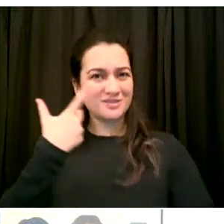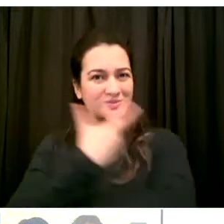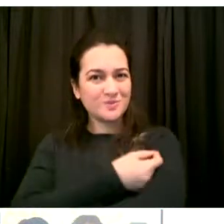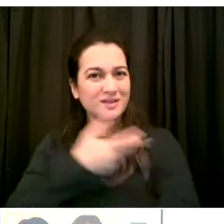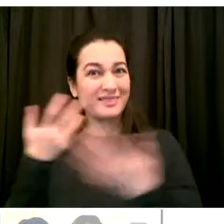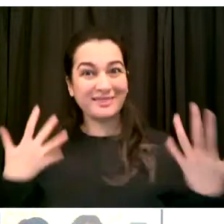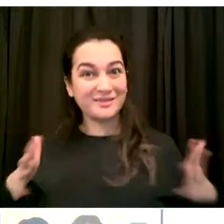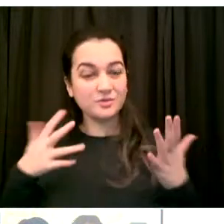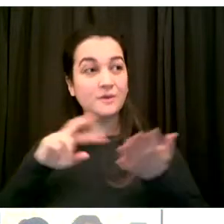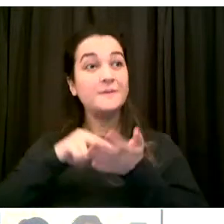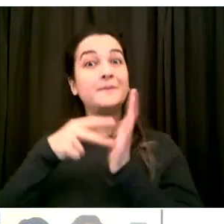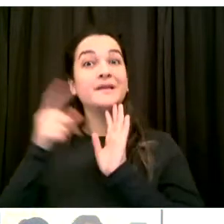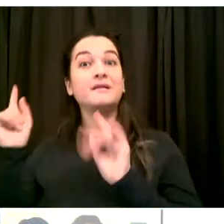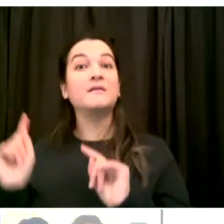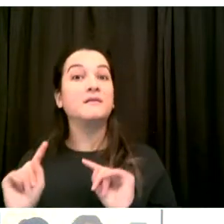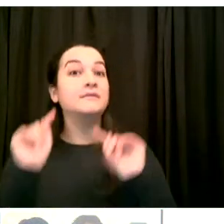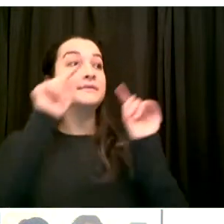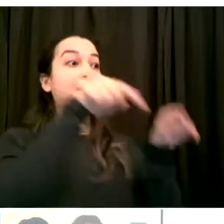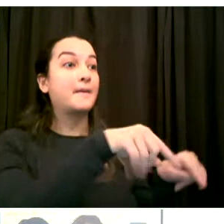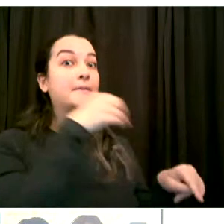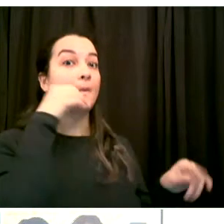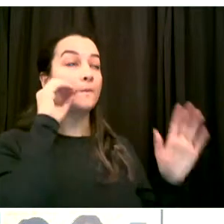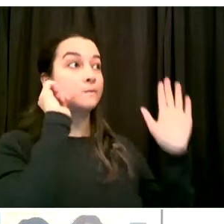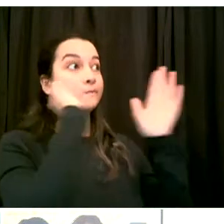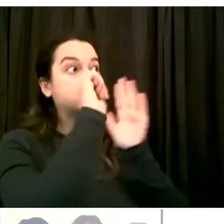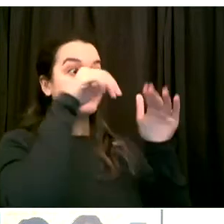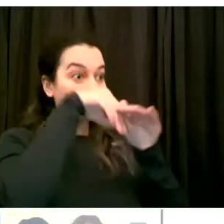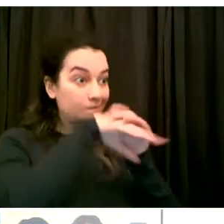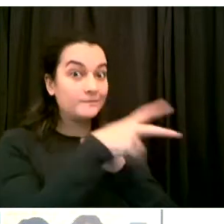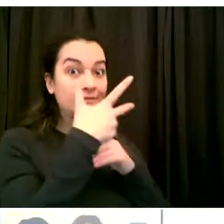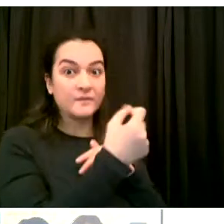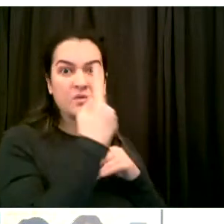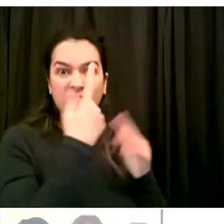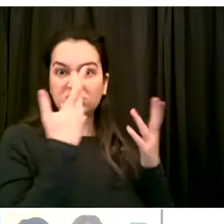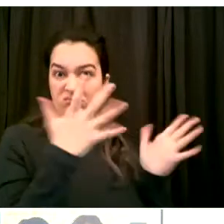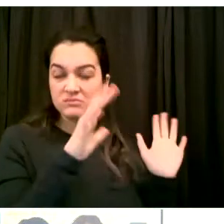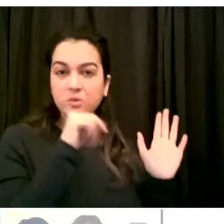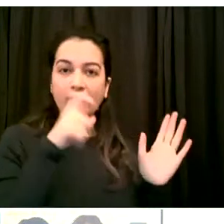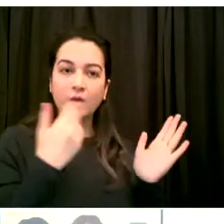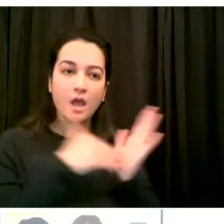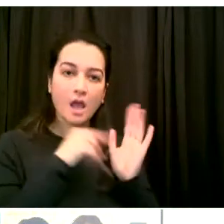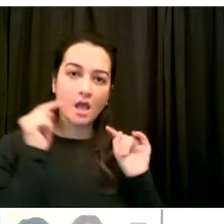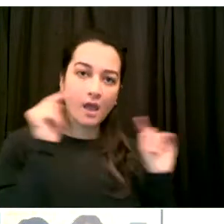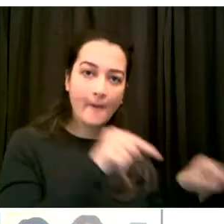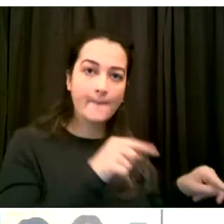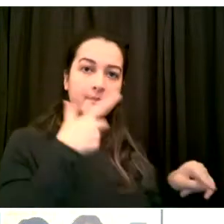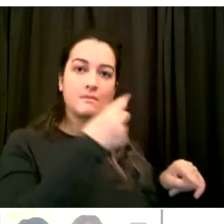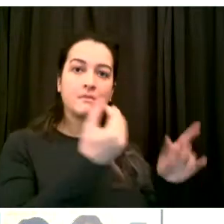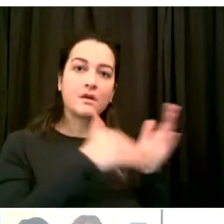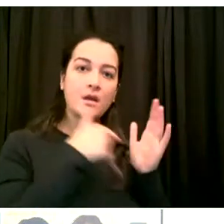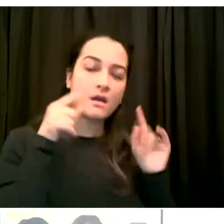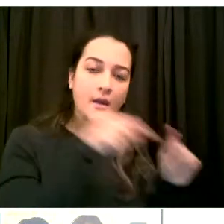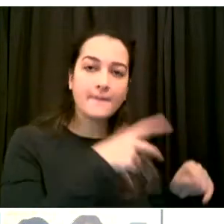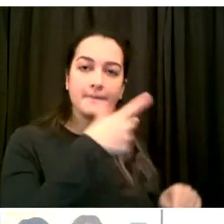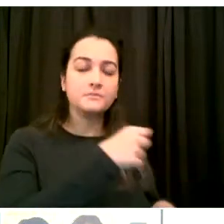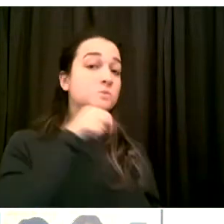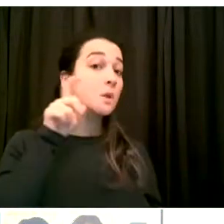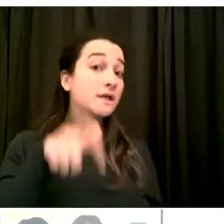the experience of already taking care of people in their homes. For example, home-based primary